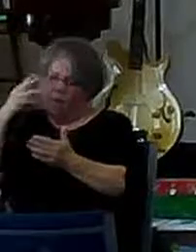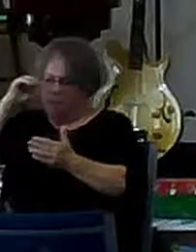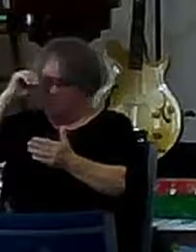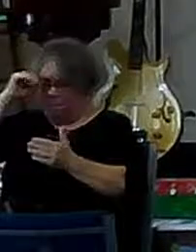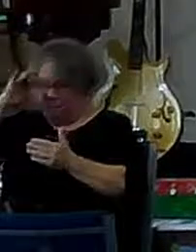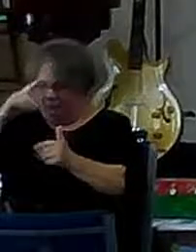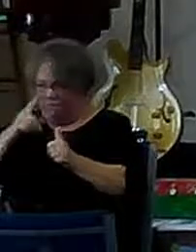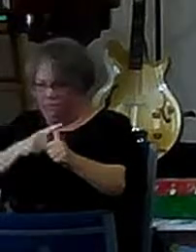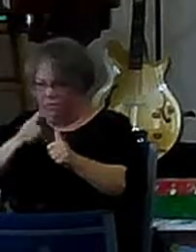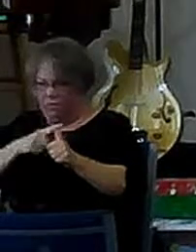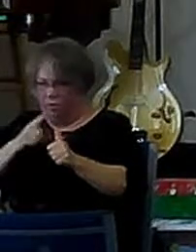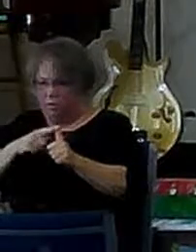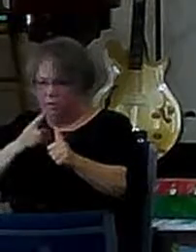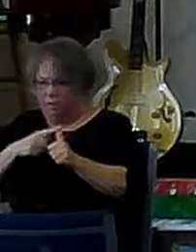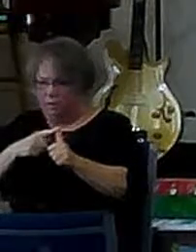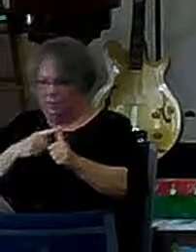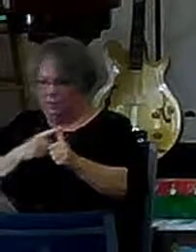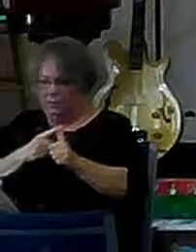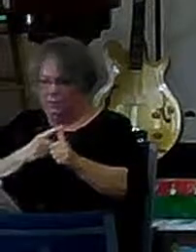small,